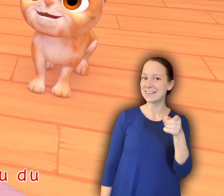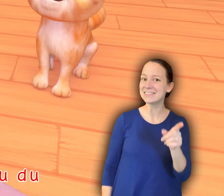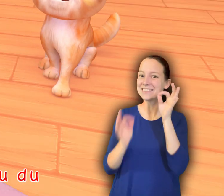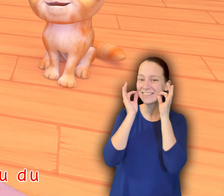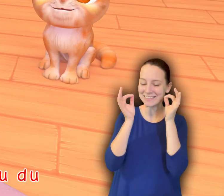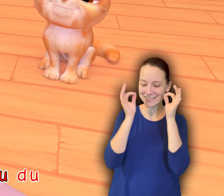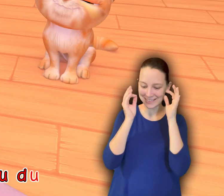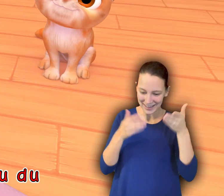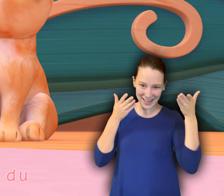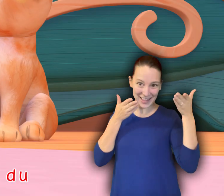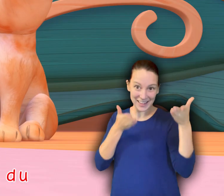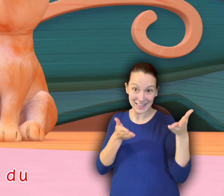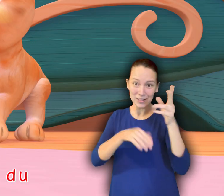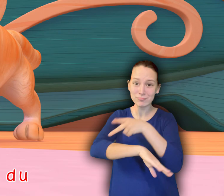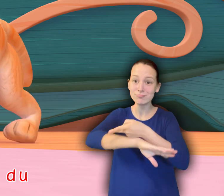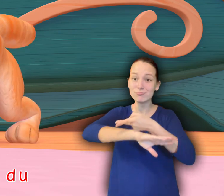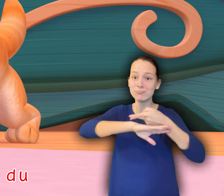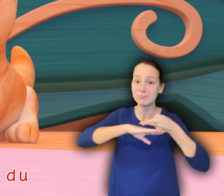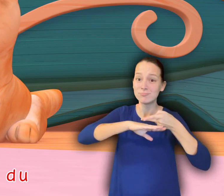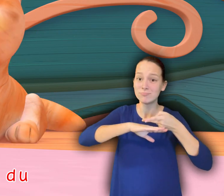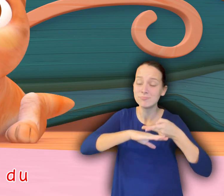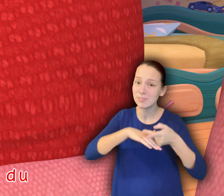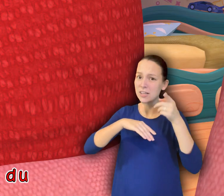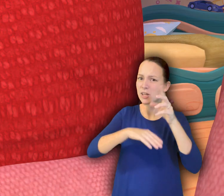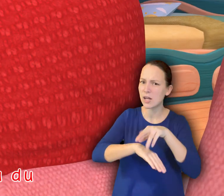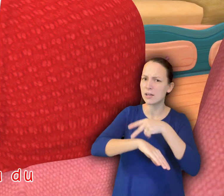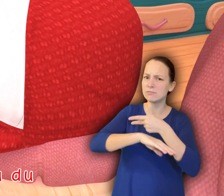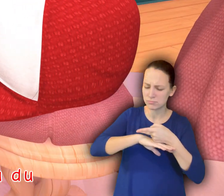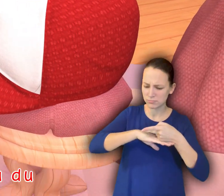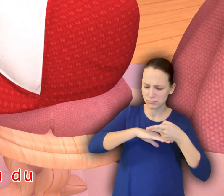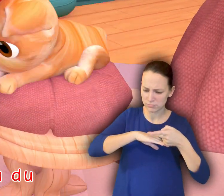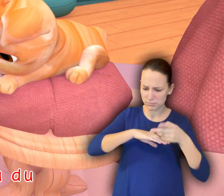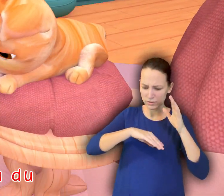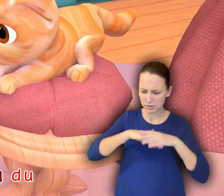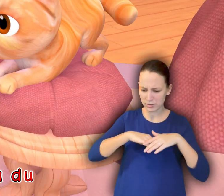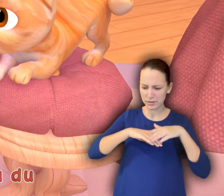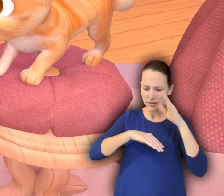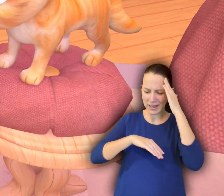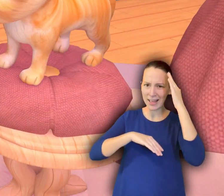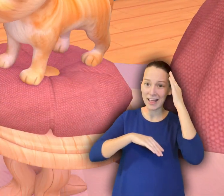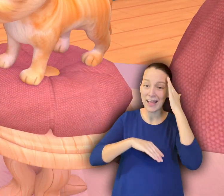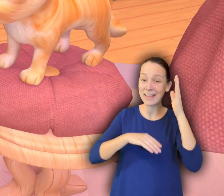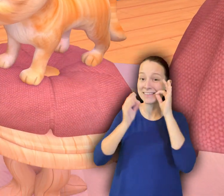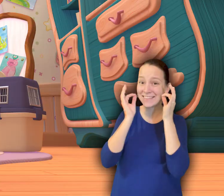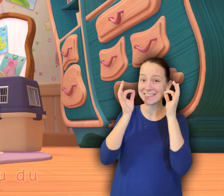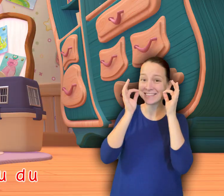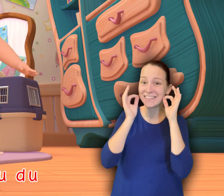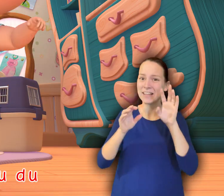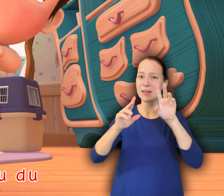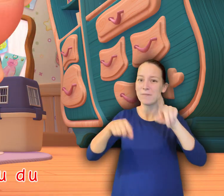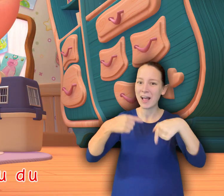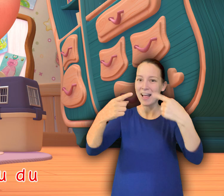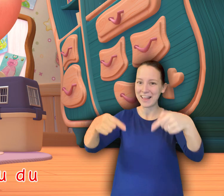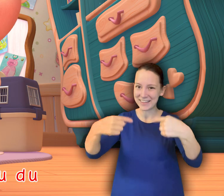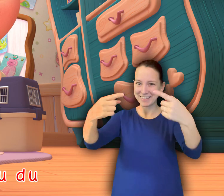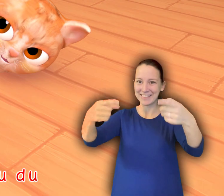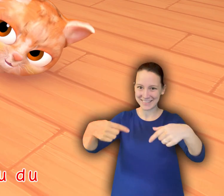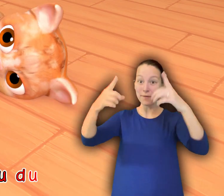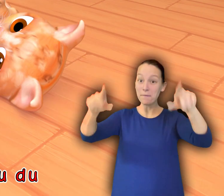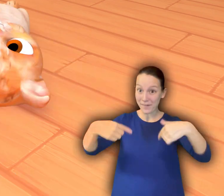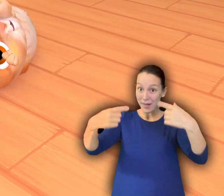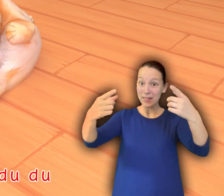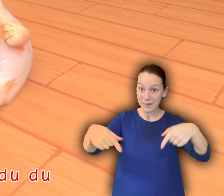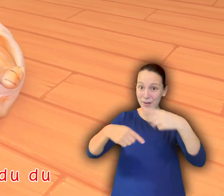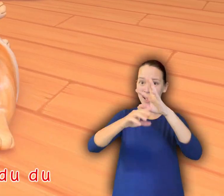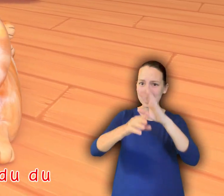there is that lying flat on the hat kitty cat roll